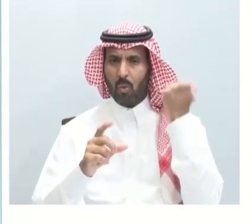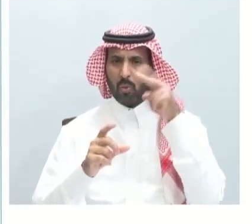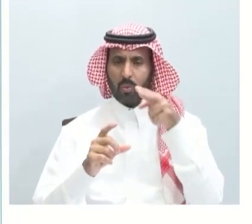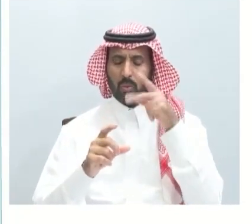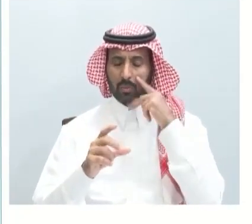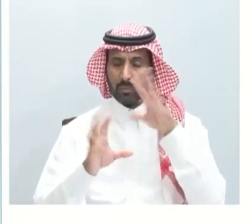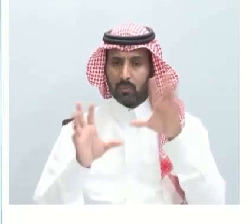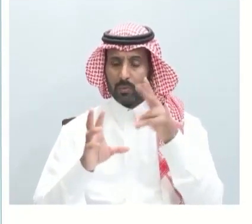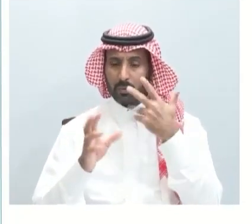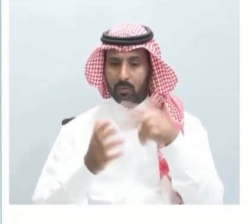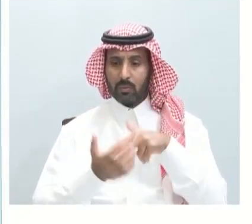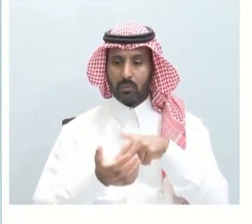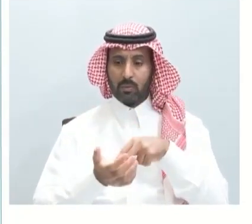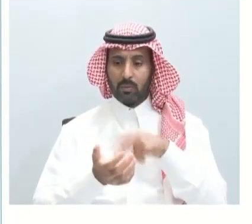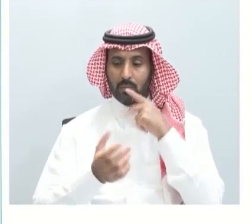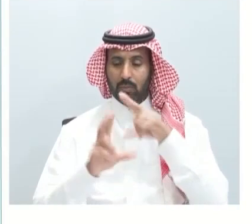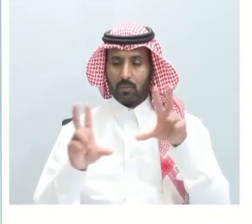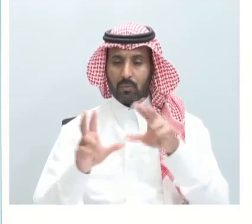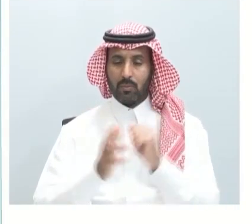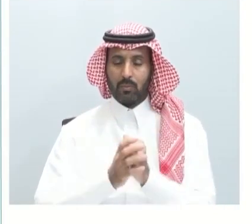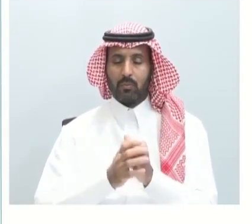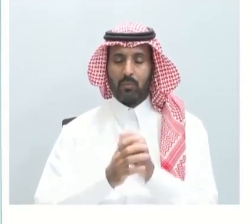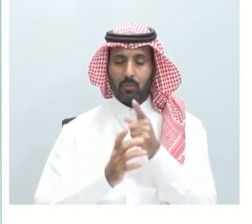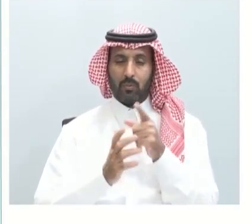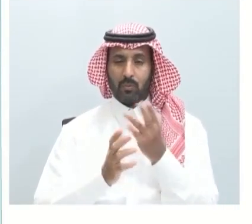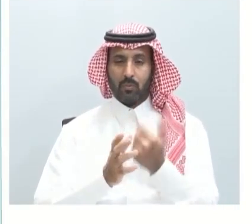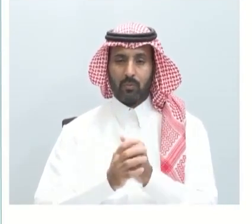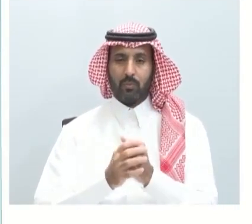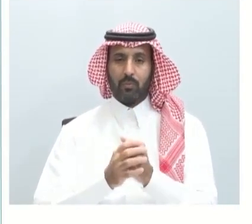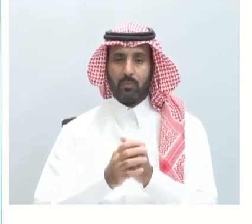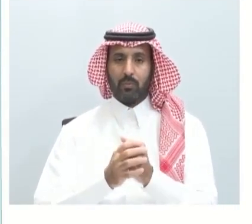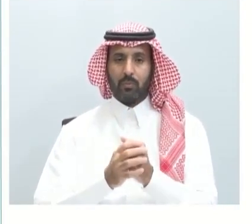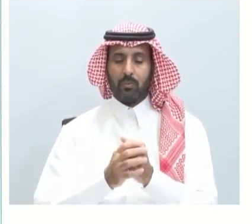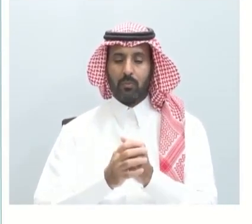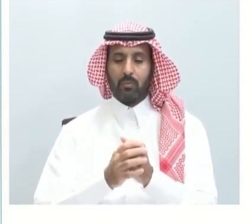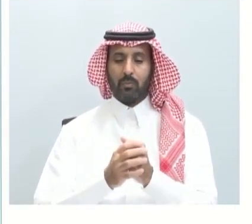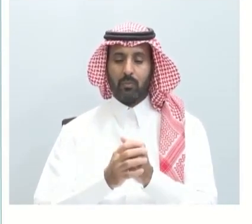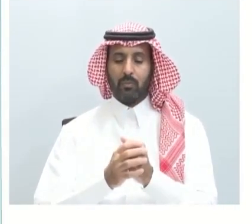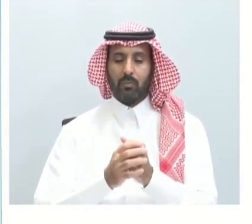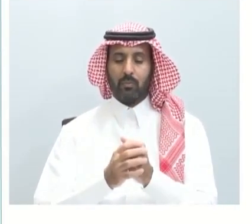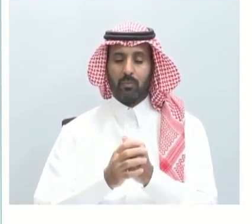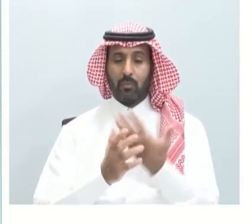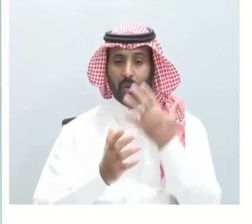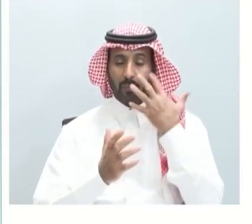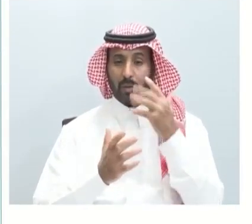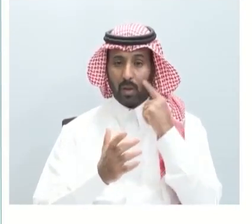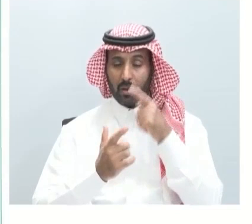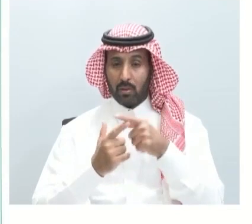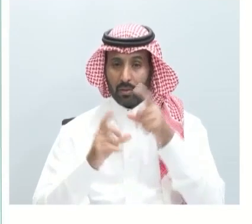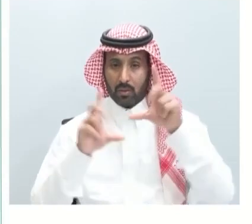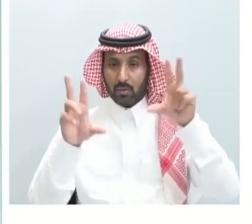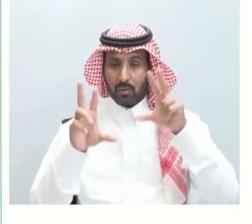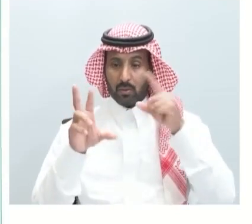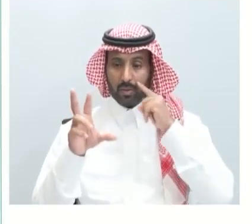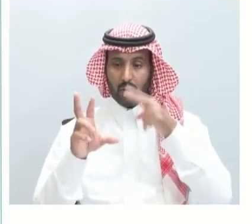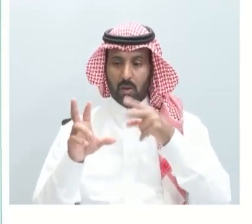you have ever watched. For you, of course. For me, the scariest film I've ever watched